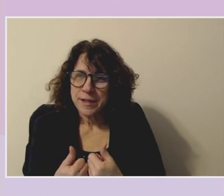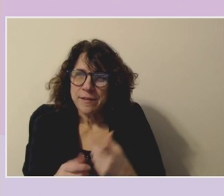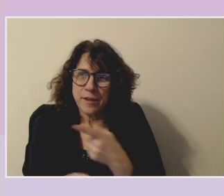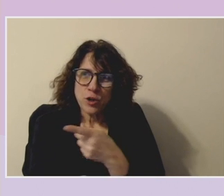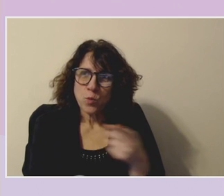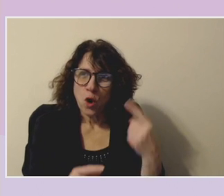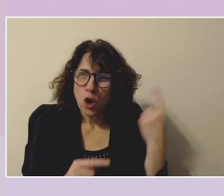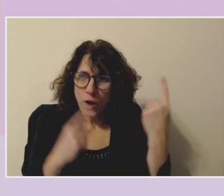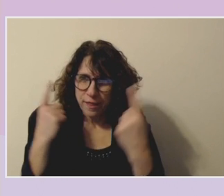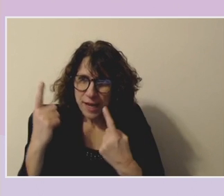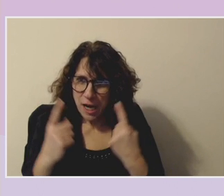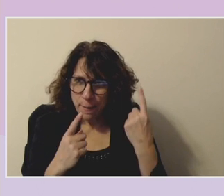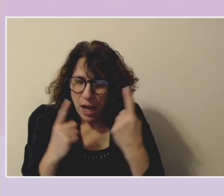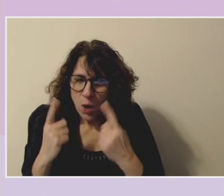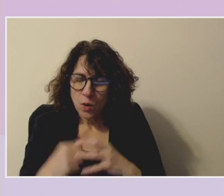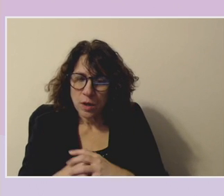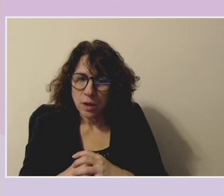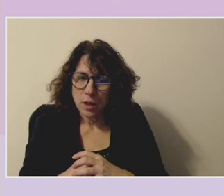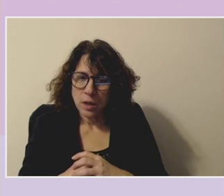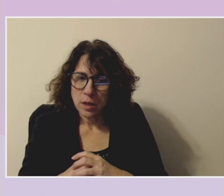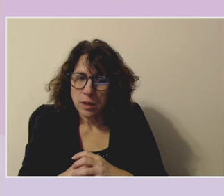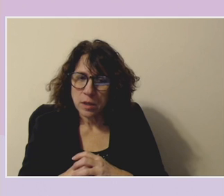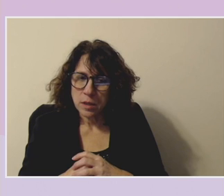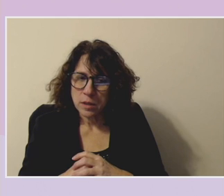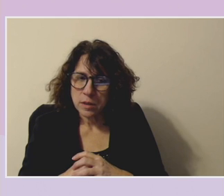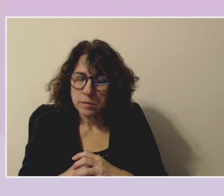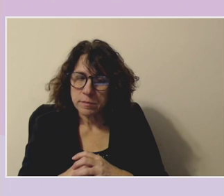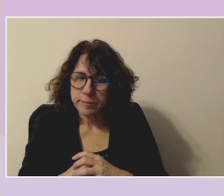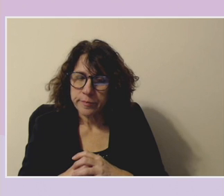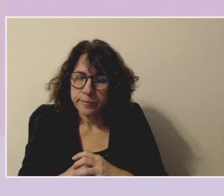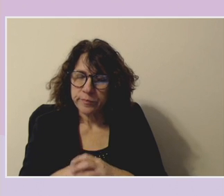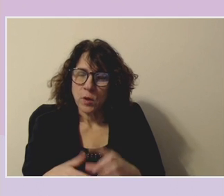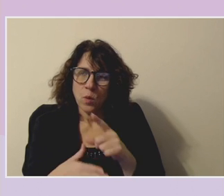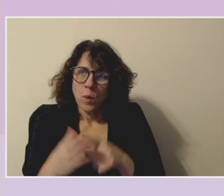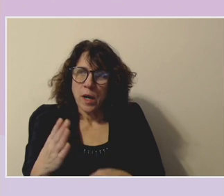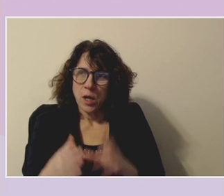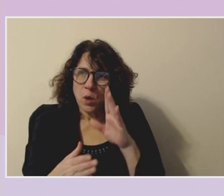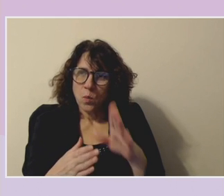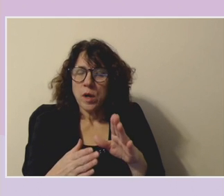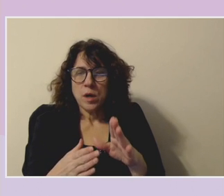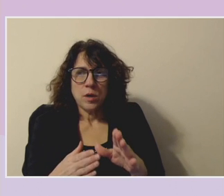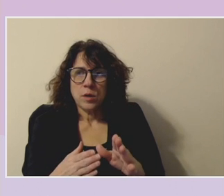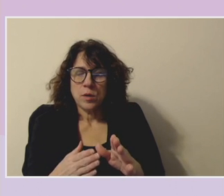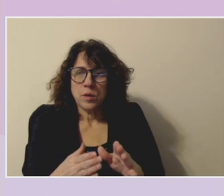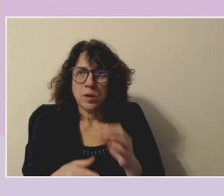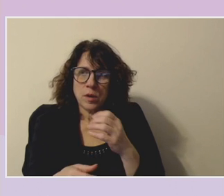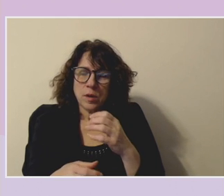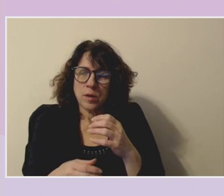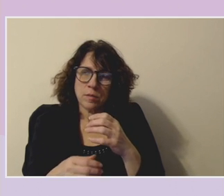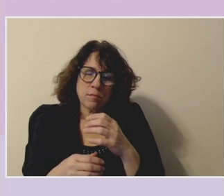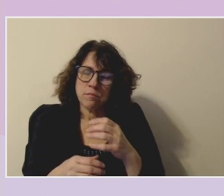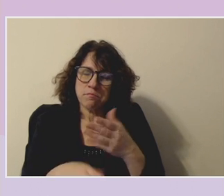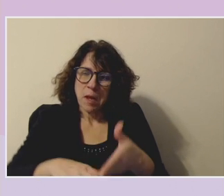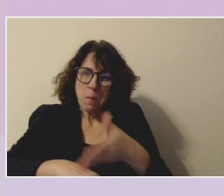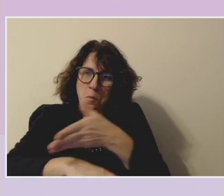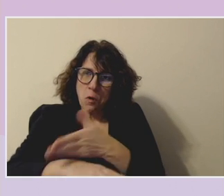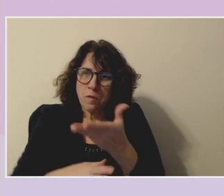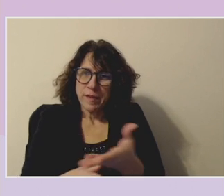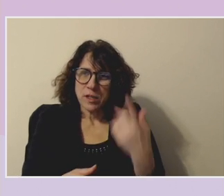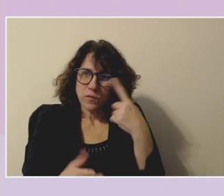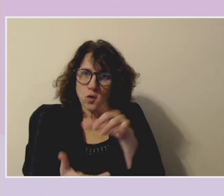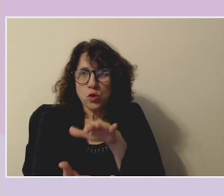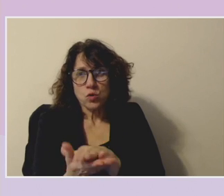about in terms of what is going to optimize things for schools. So that's very, very